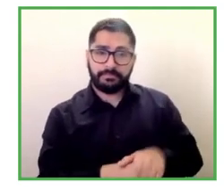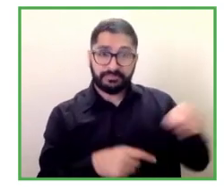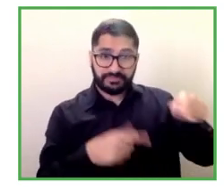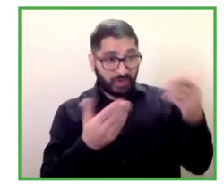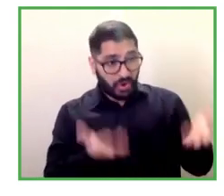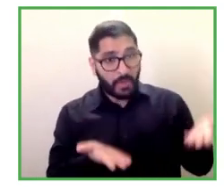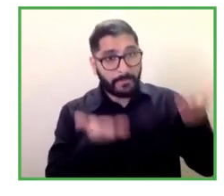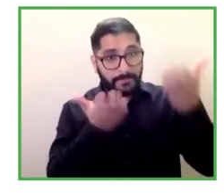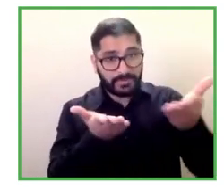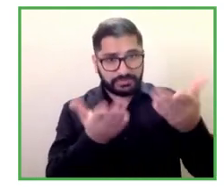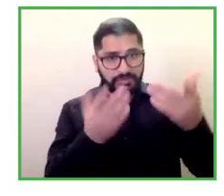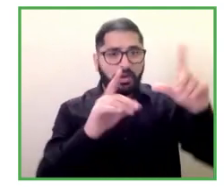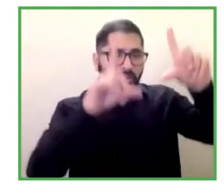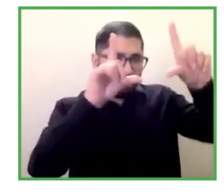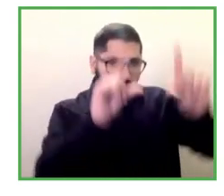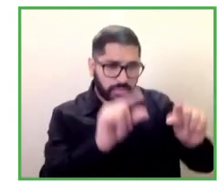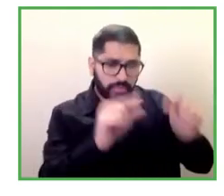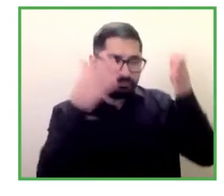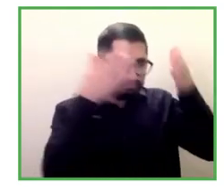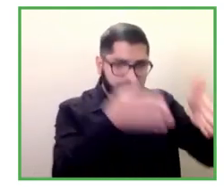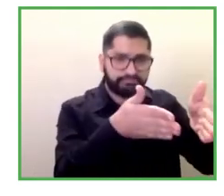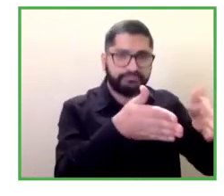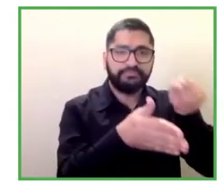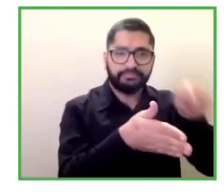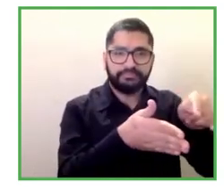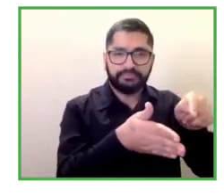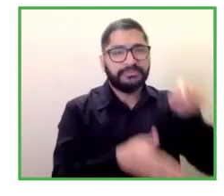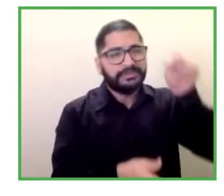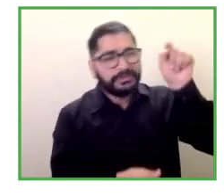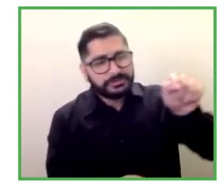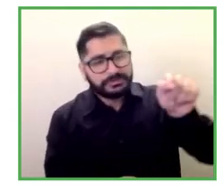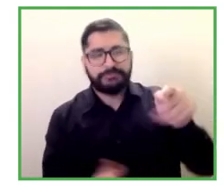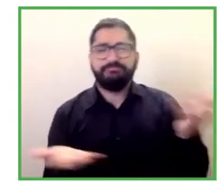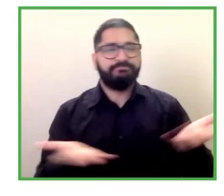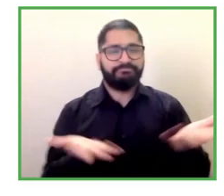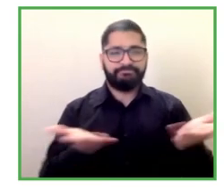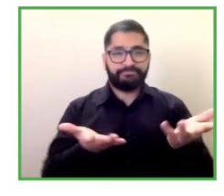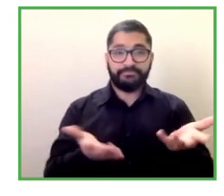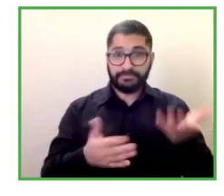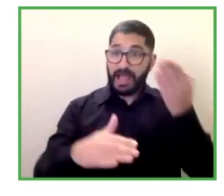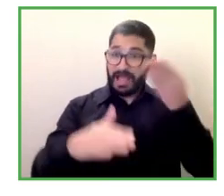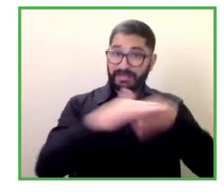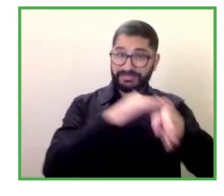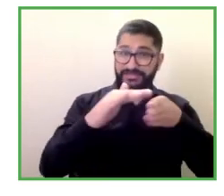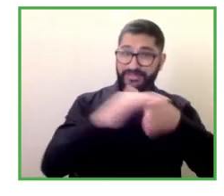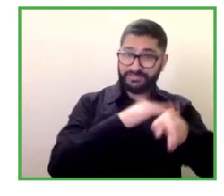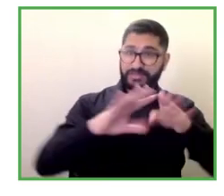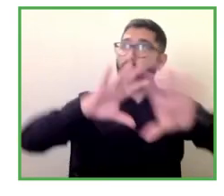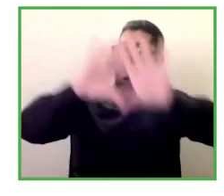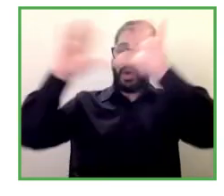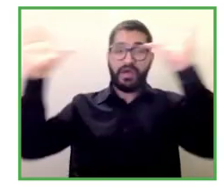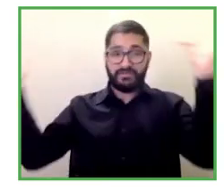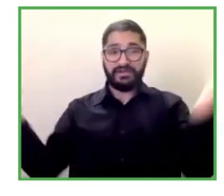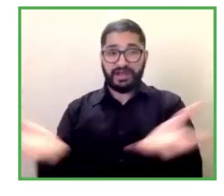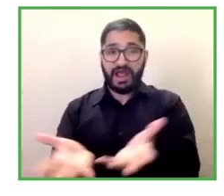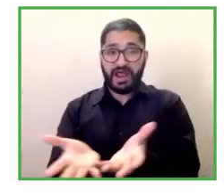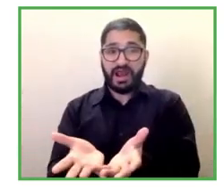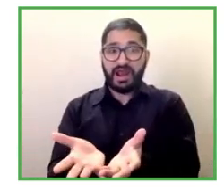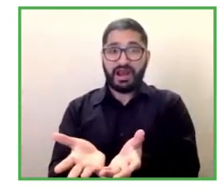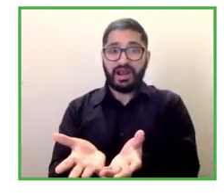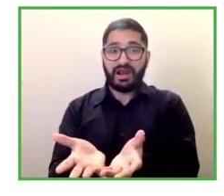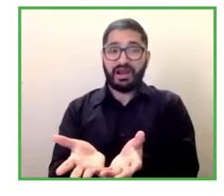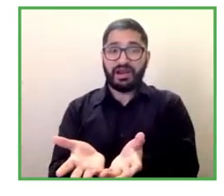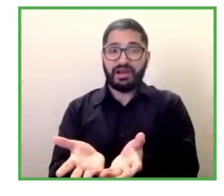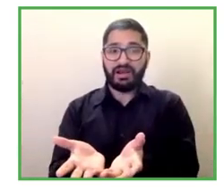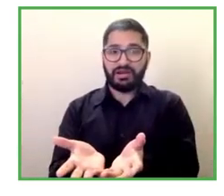They've been receiving less attention, although it's part of universal accessibility. According to this